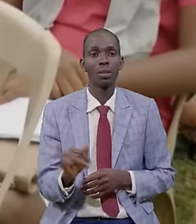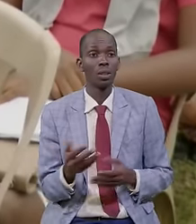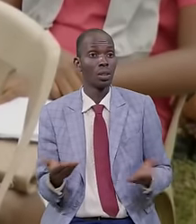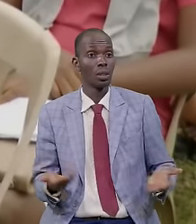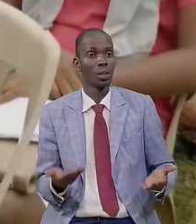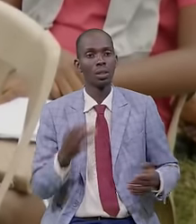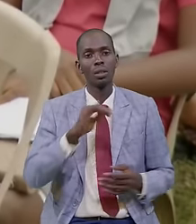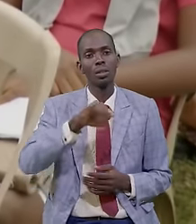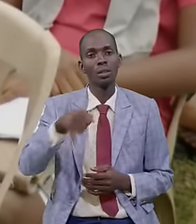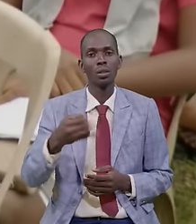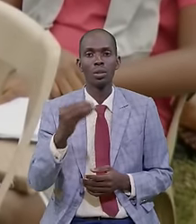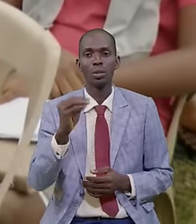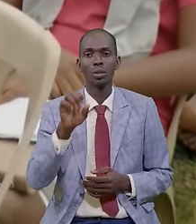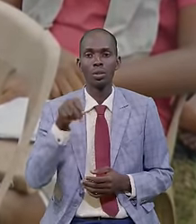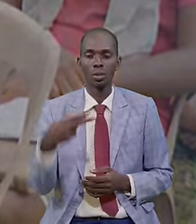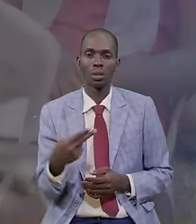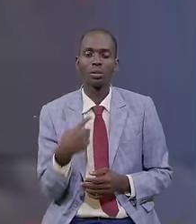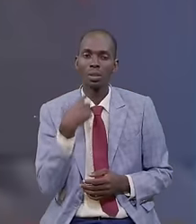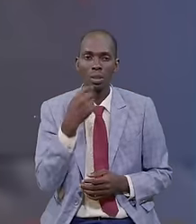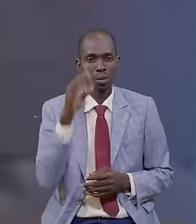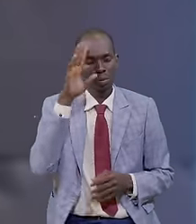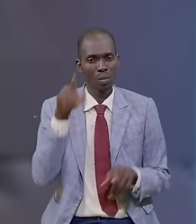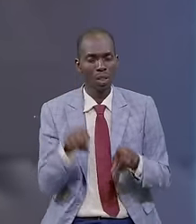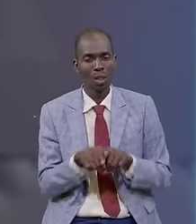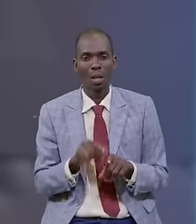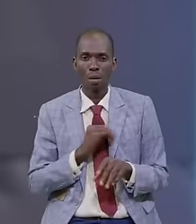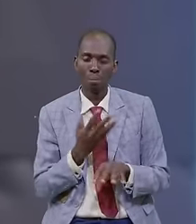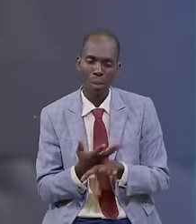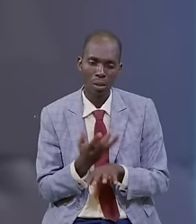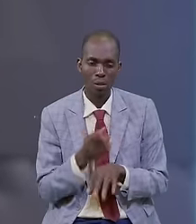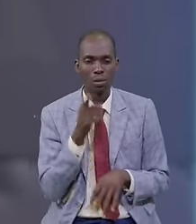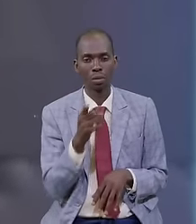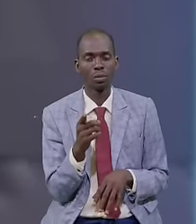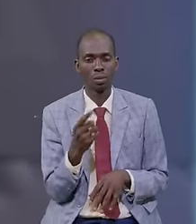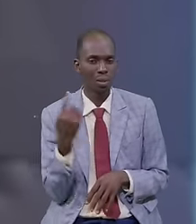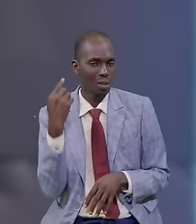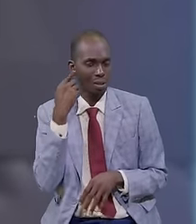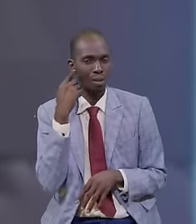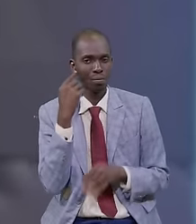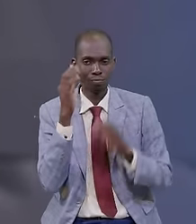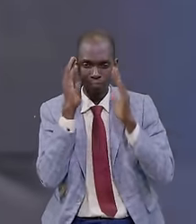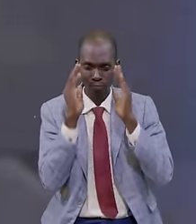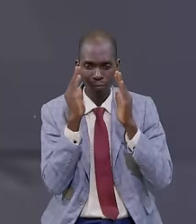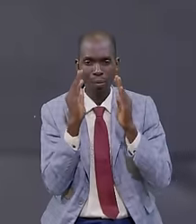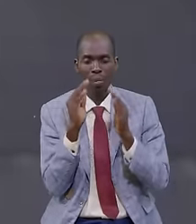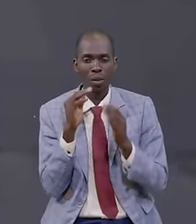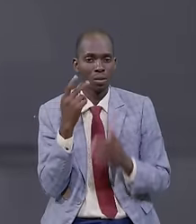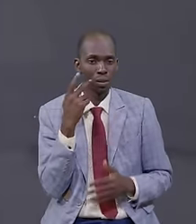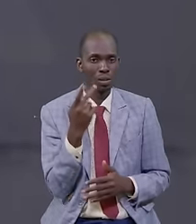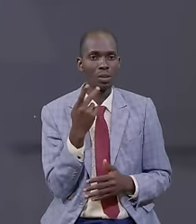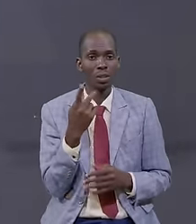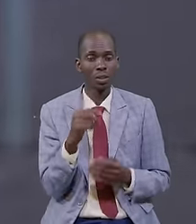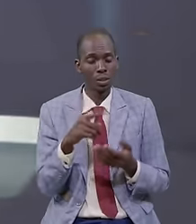listen, hear the dream which I have. And the dream